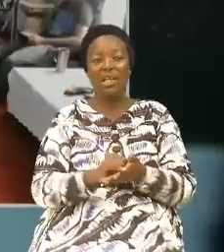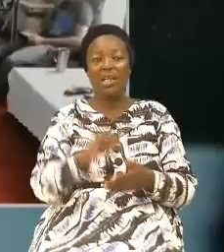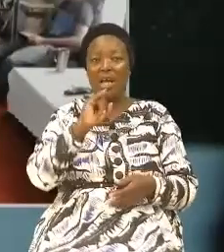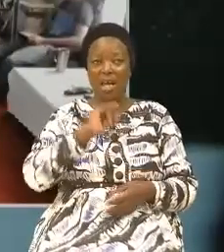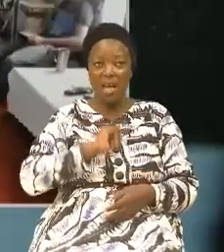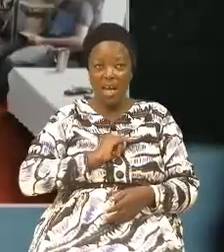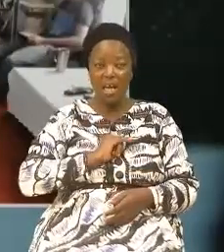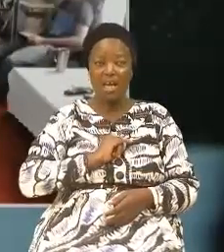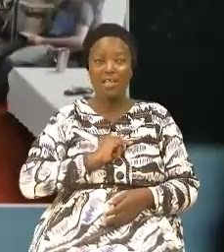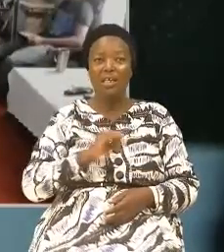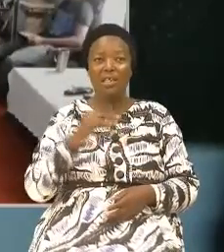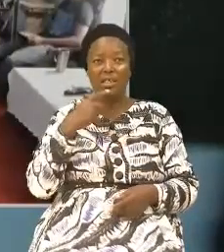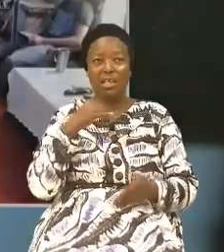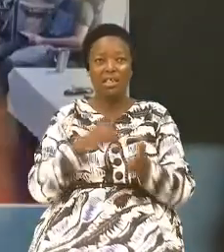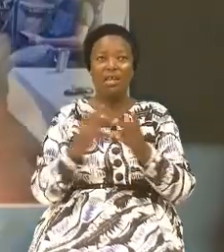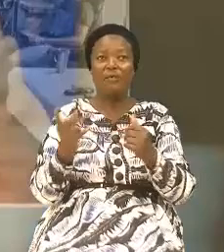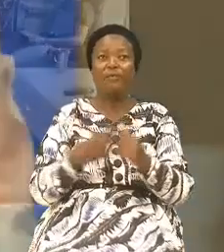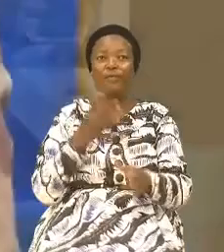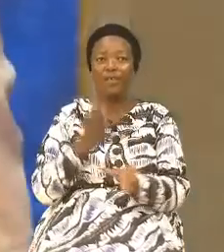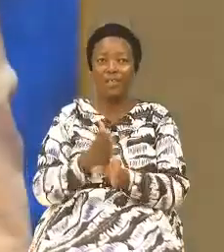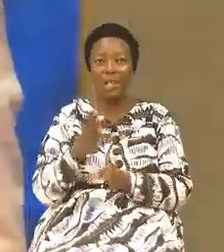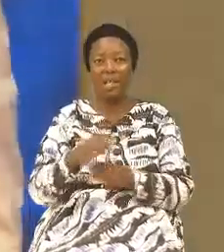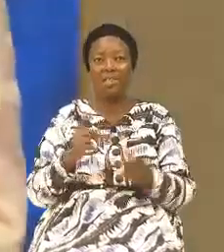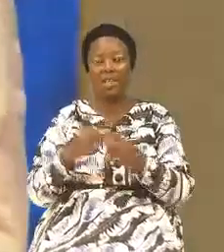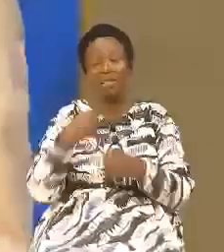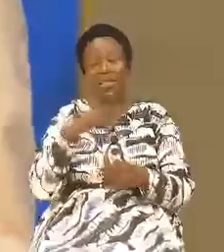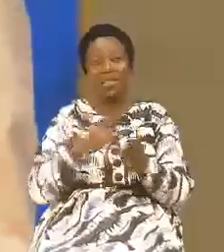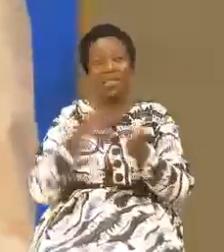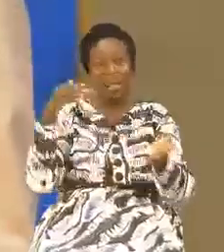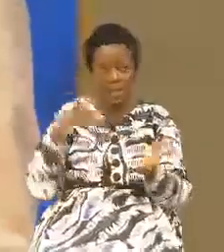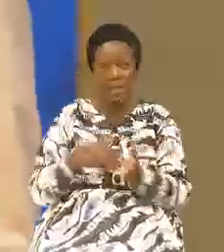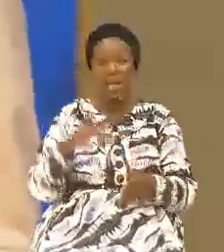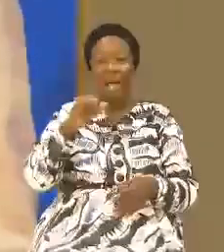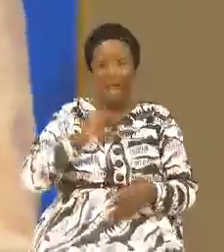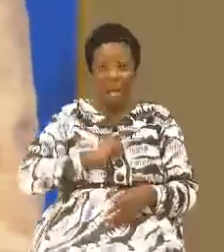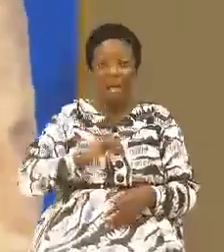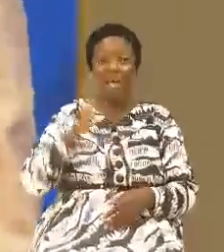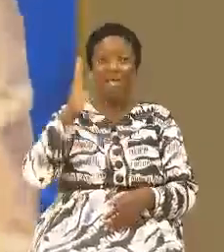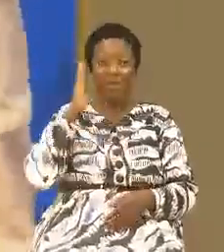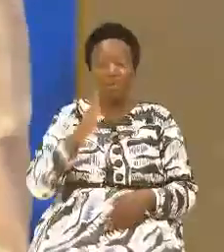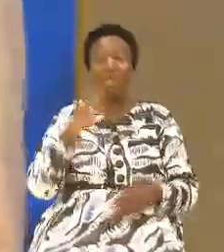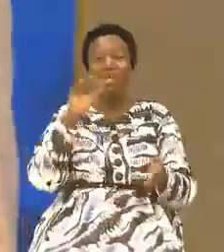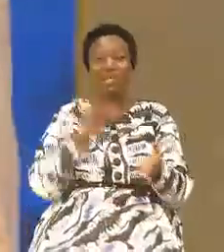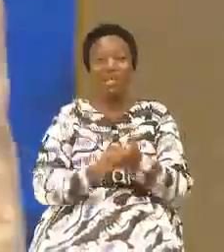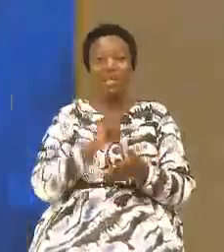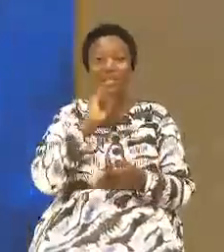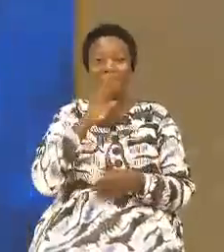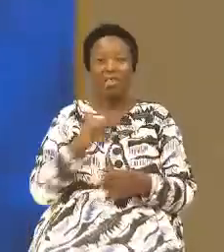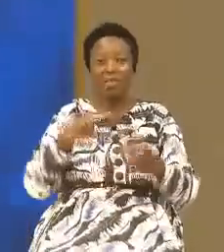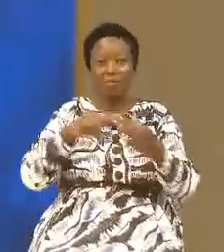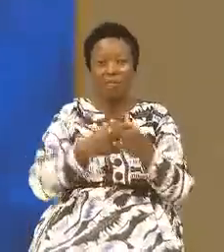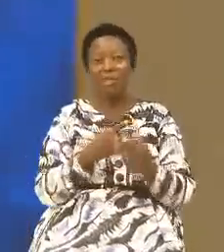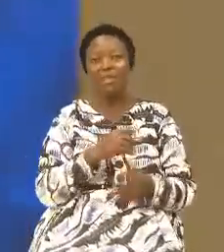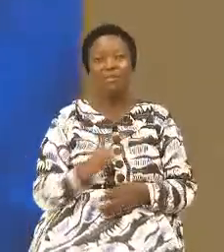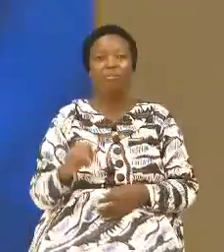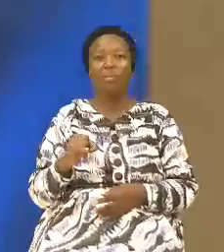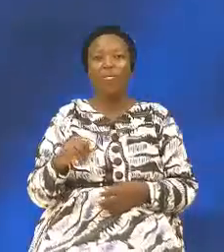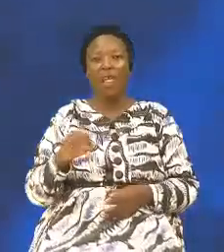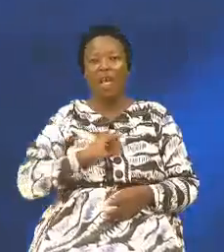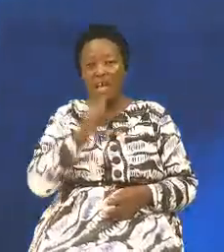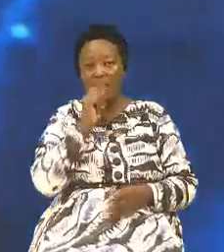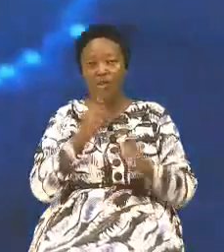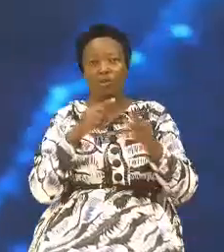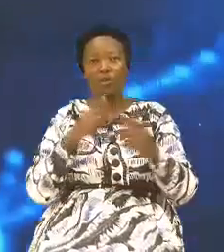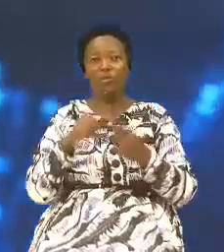he said it again, I will. That is the source. I'm talking to you